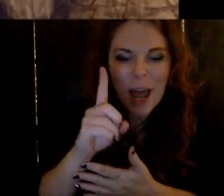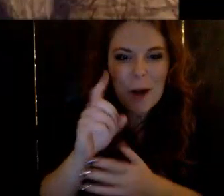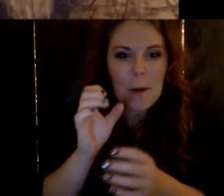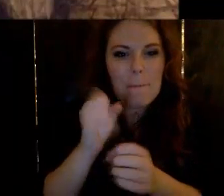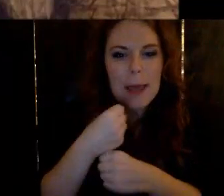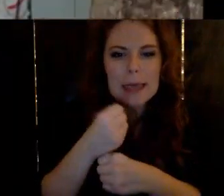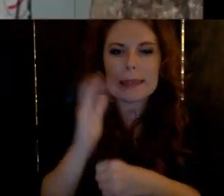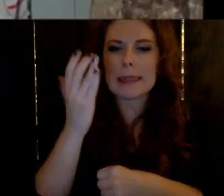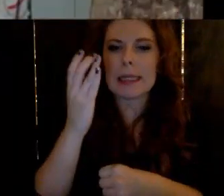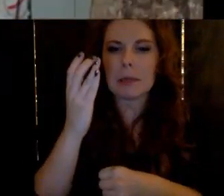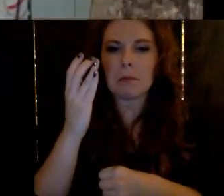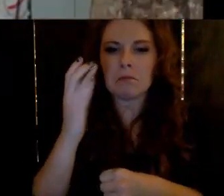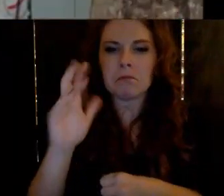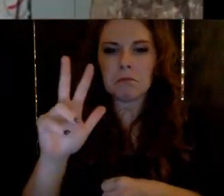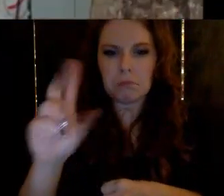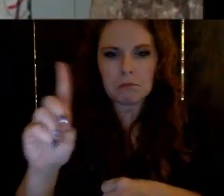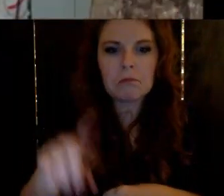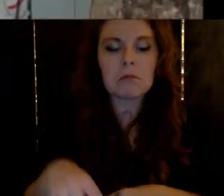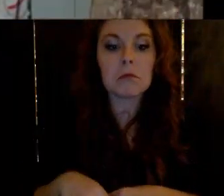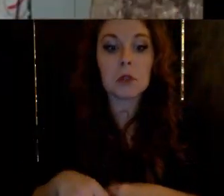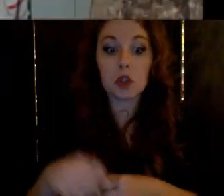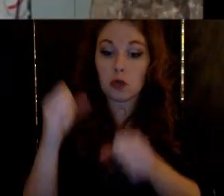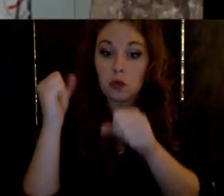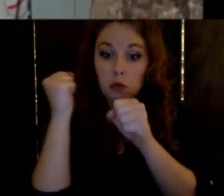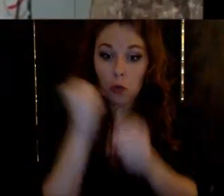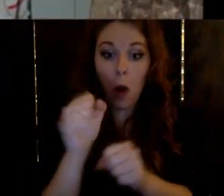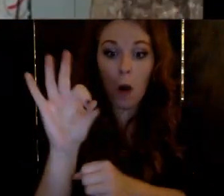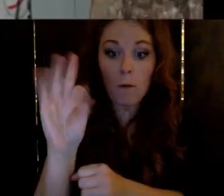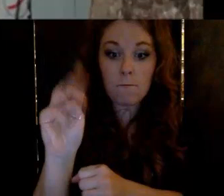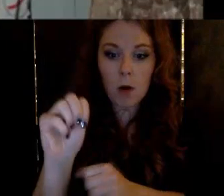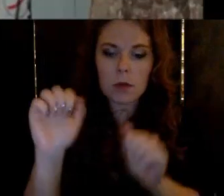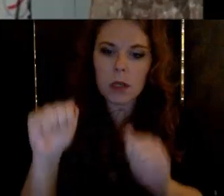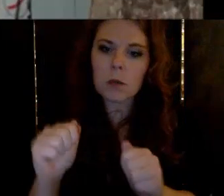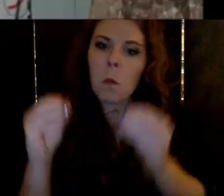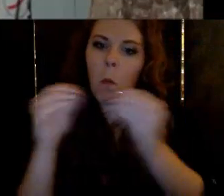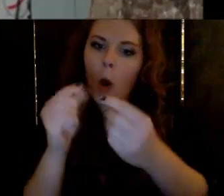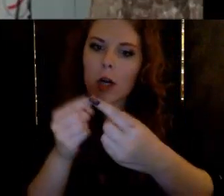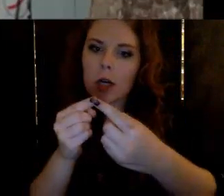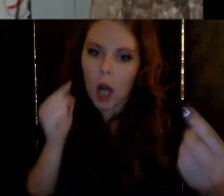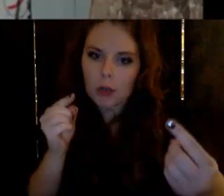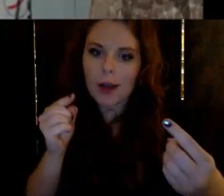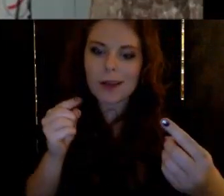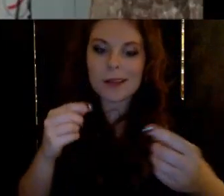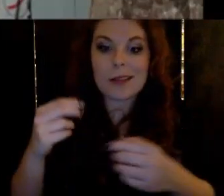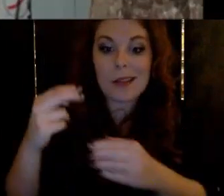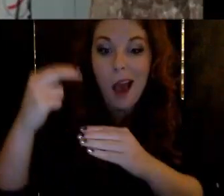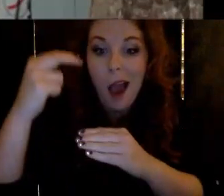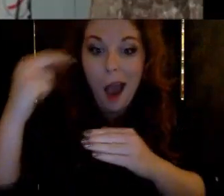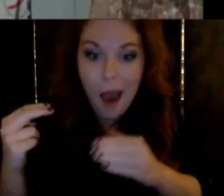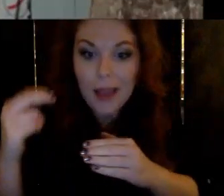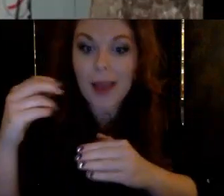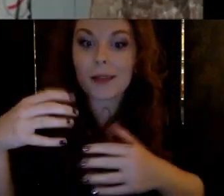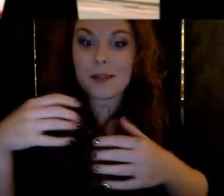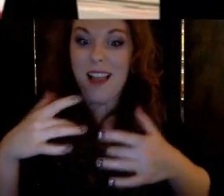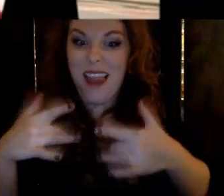form. A strong sense of form can also be created by increasing contrast between highlights and shadow